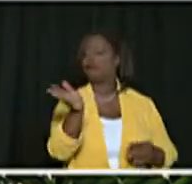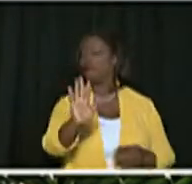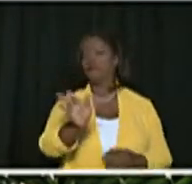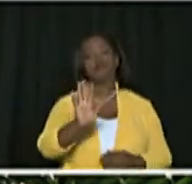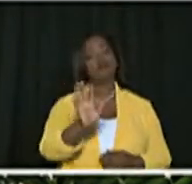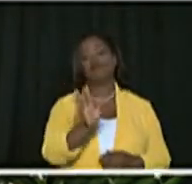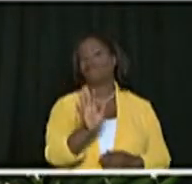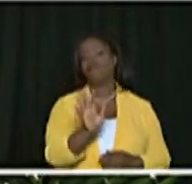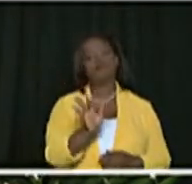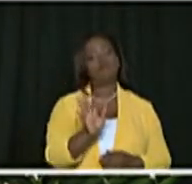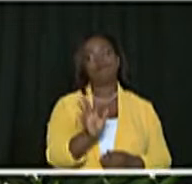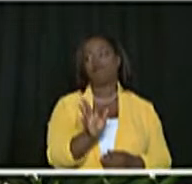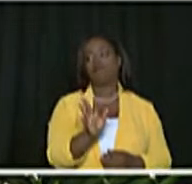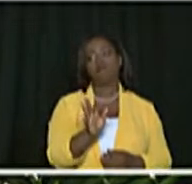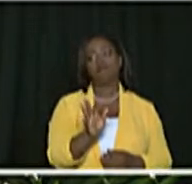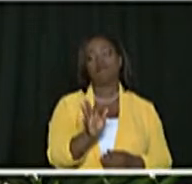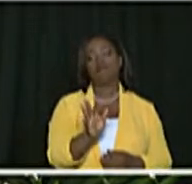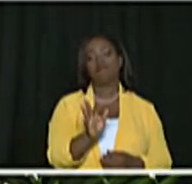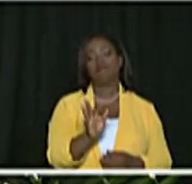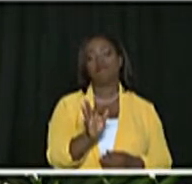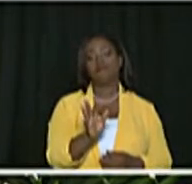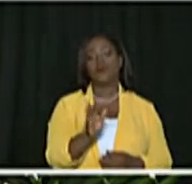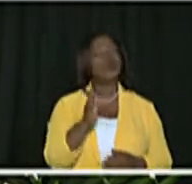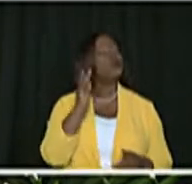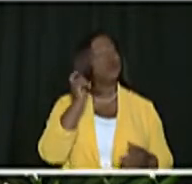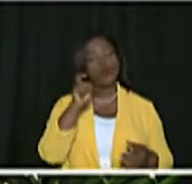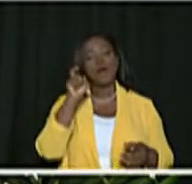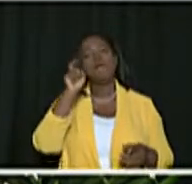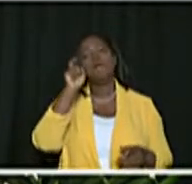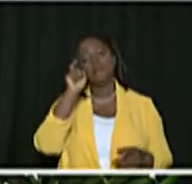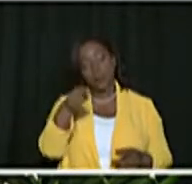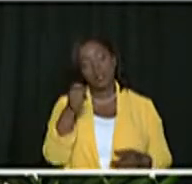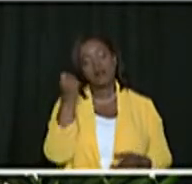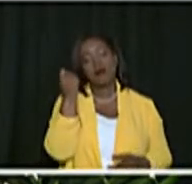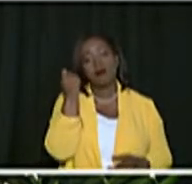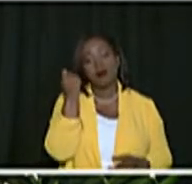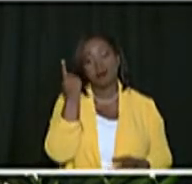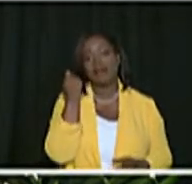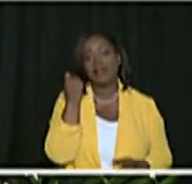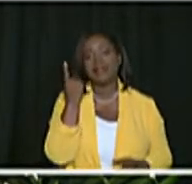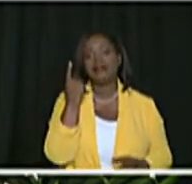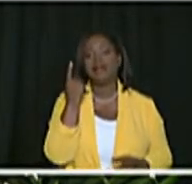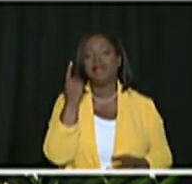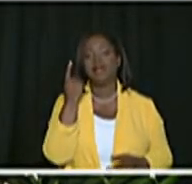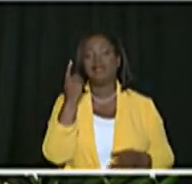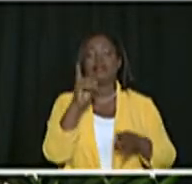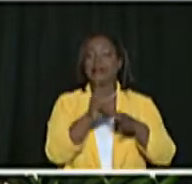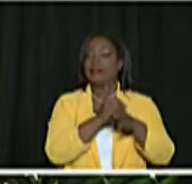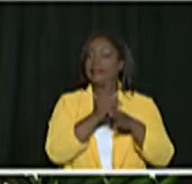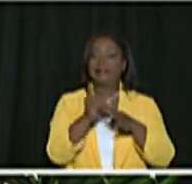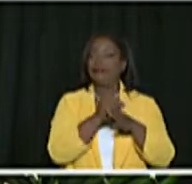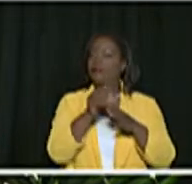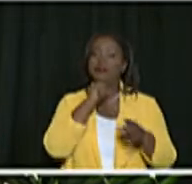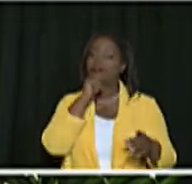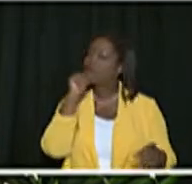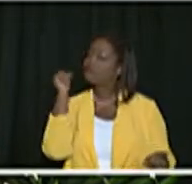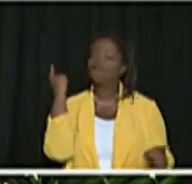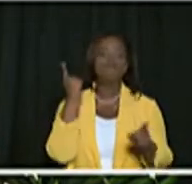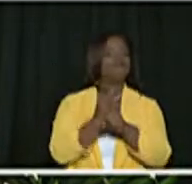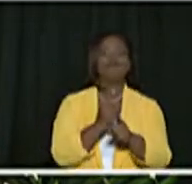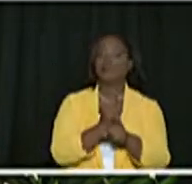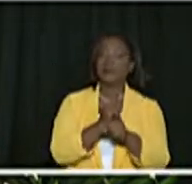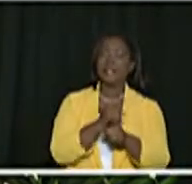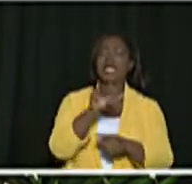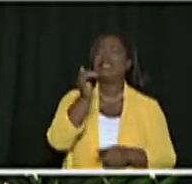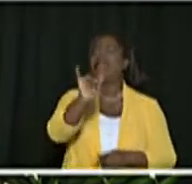you say. So let's move to that sort of new norm. Children listen, in the same way you're not going to tell your boss off in a particular way, in the same way